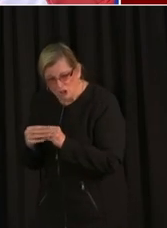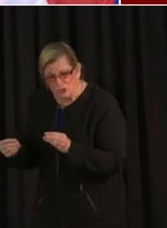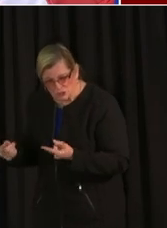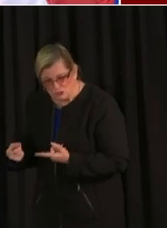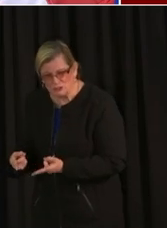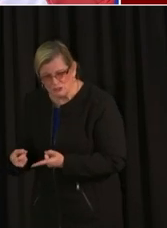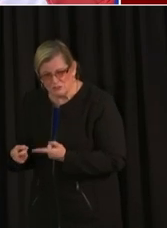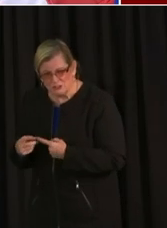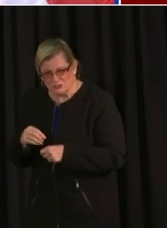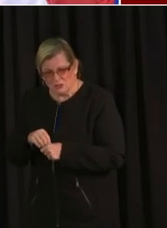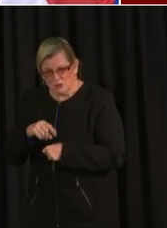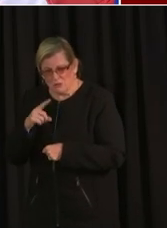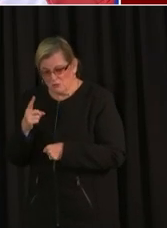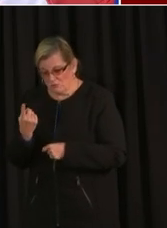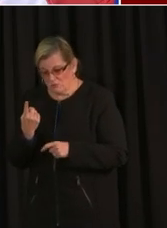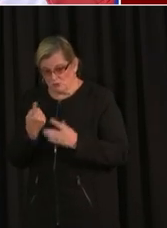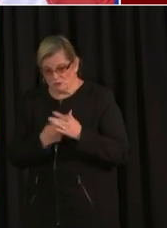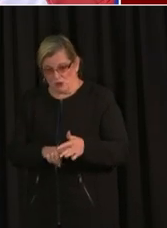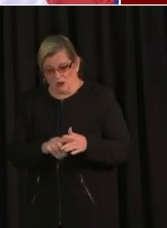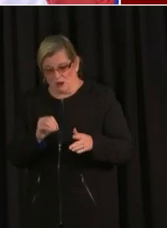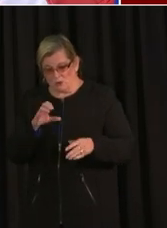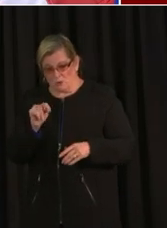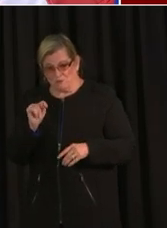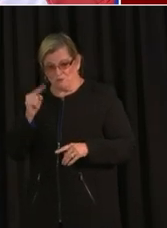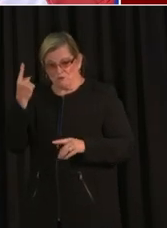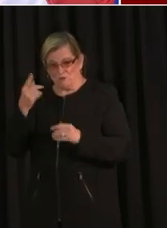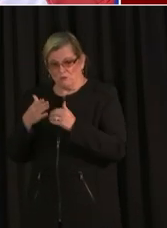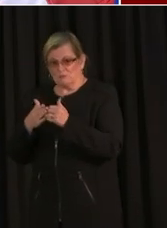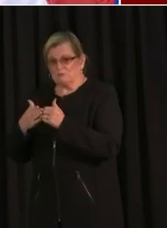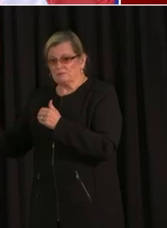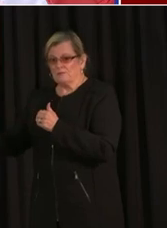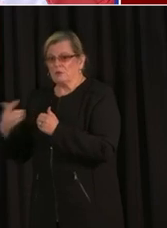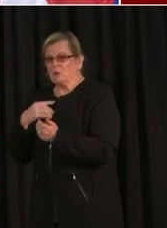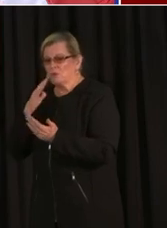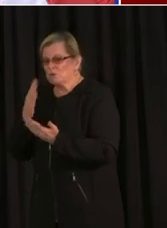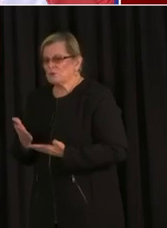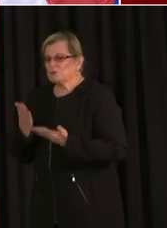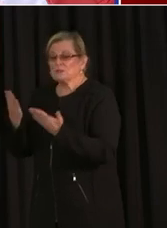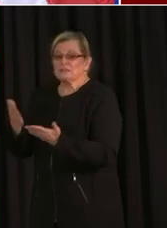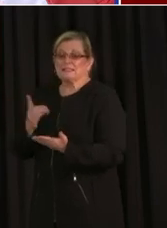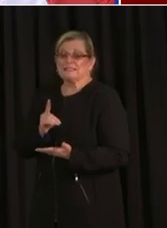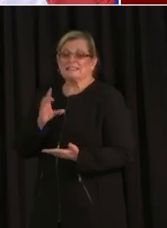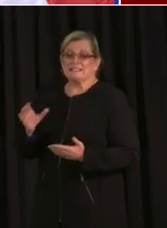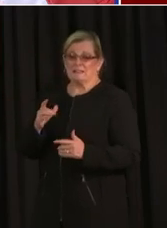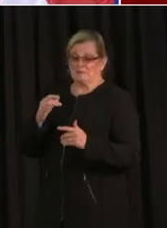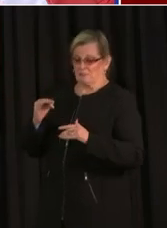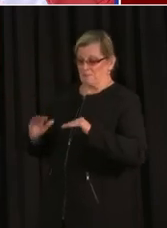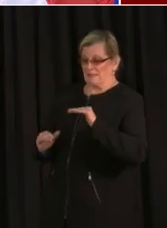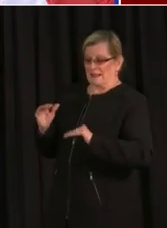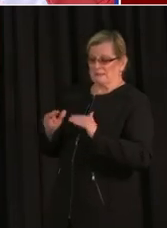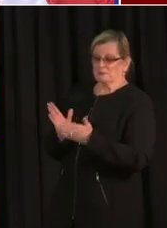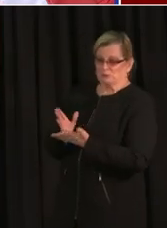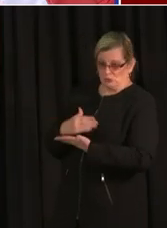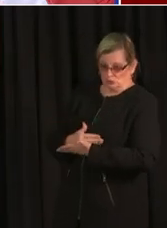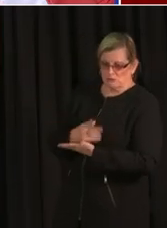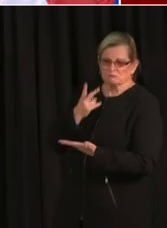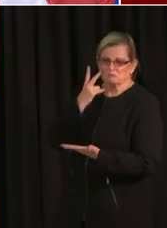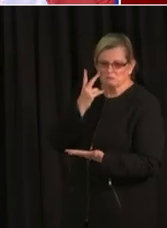starts on October the 1st. We presented the council with a balanced budget